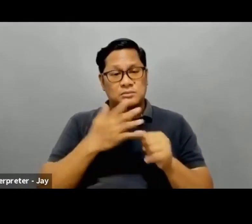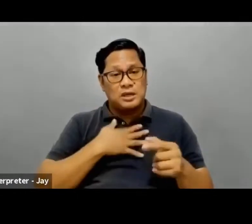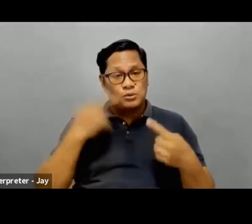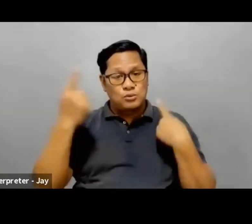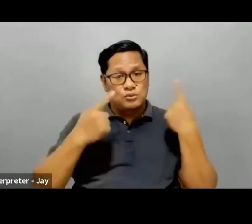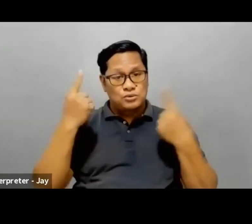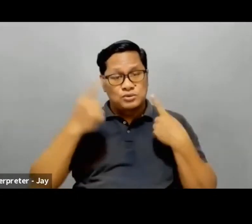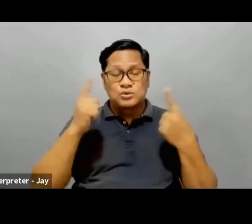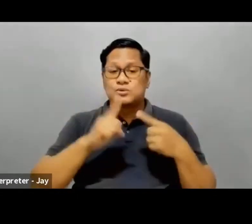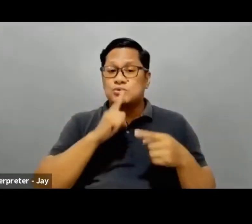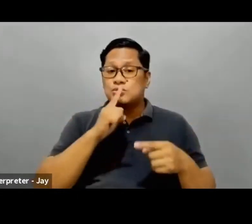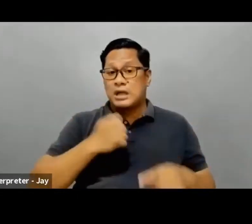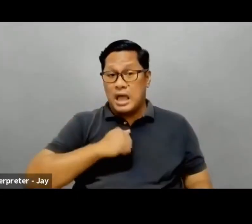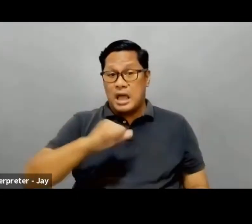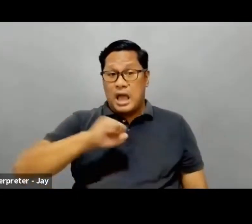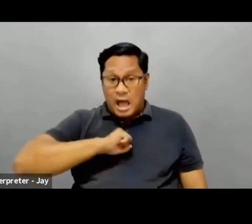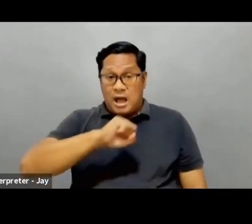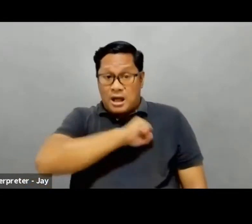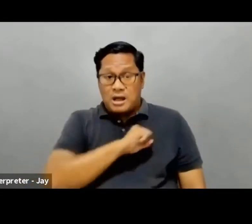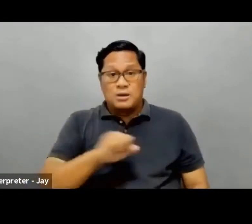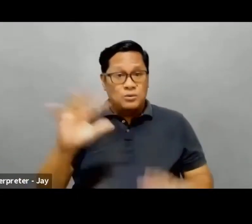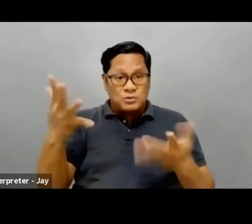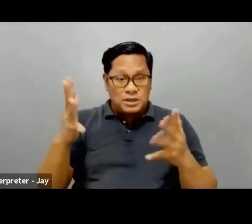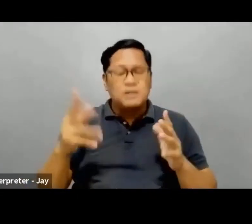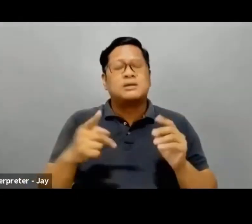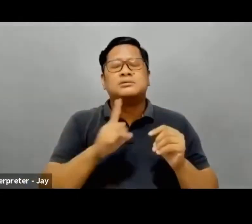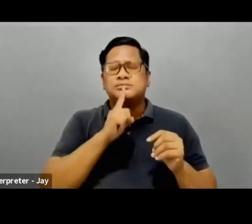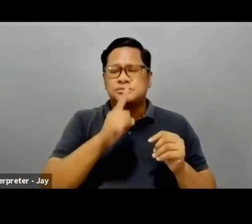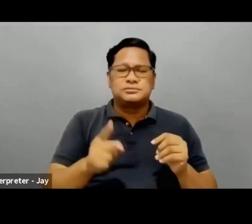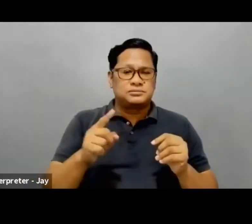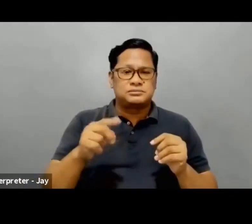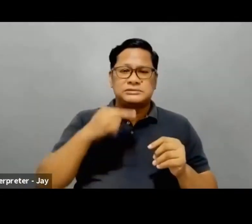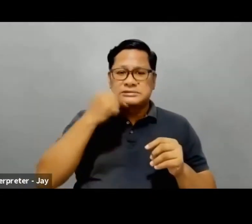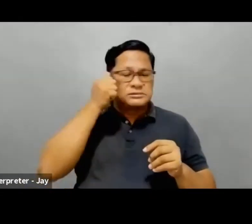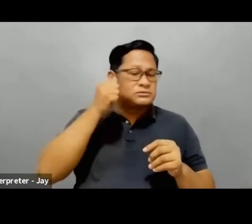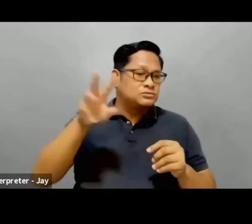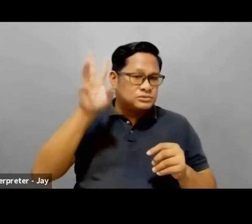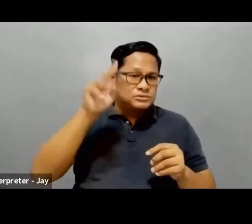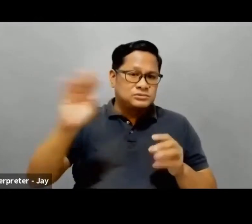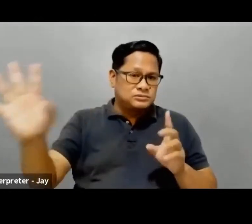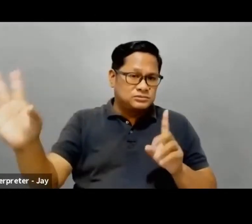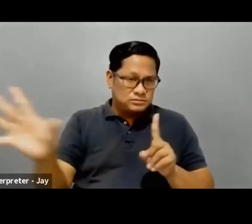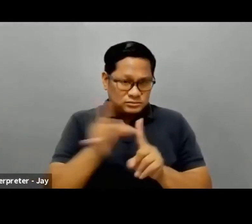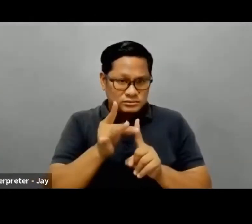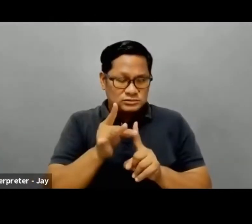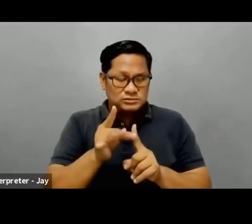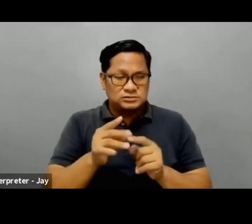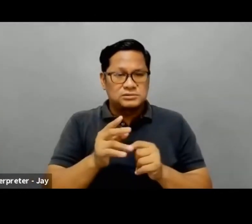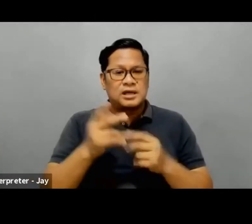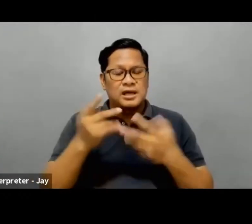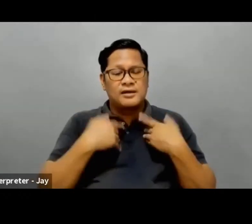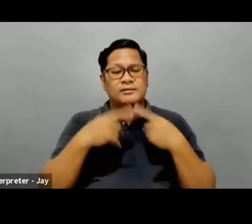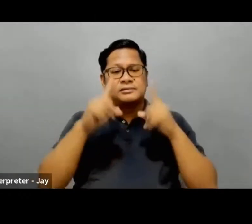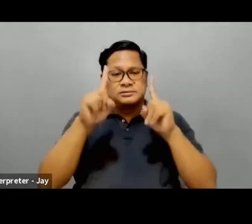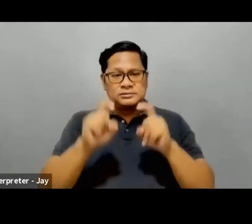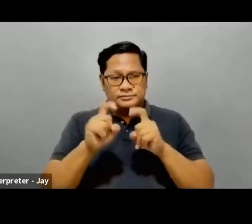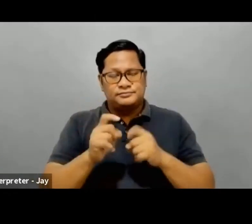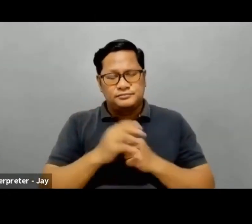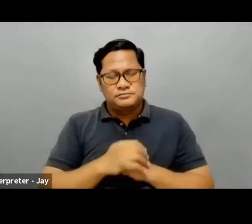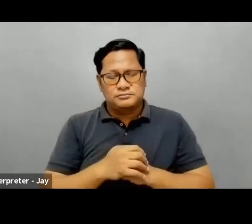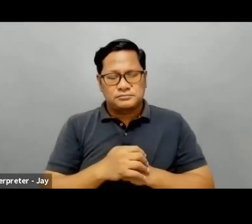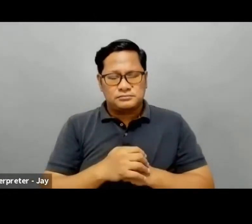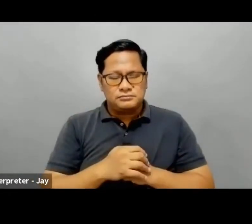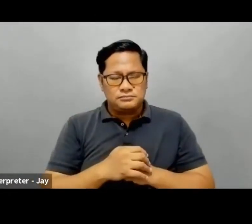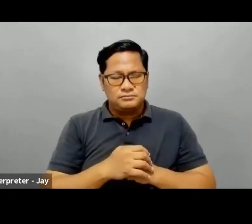these asymptomatic COVID positive personnel were not aware they were infected until the routine test was done. I think